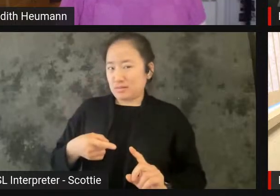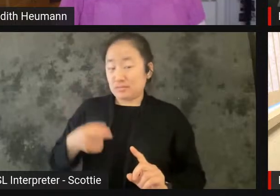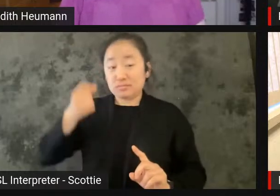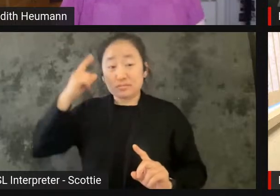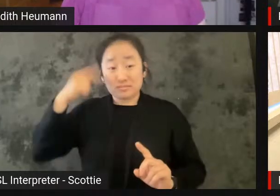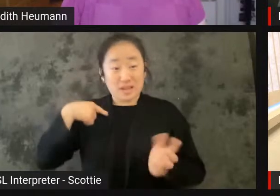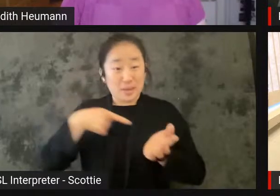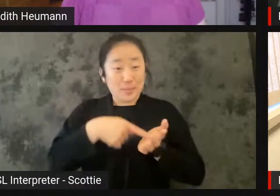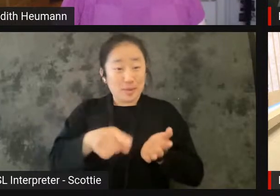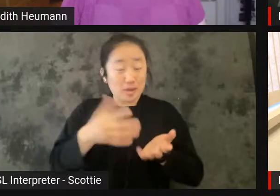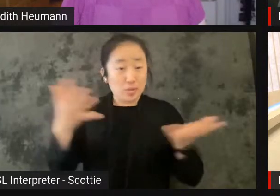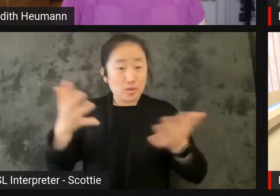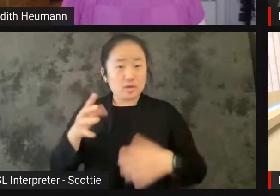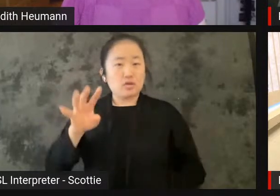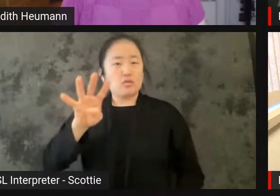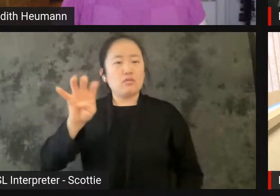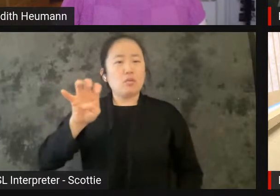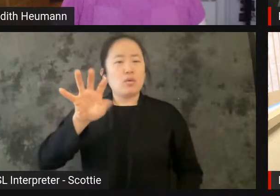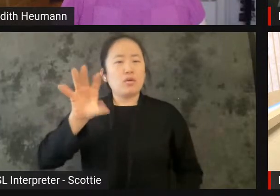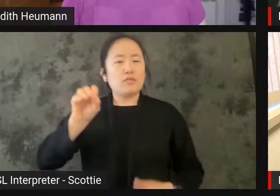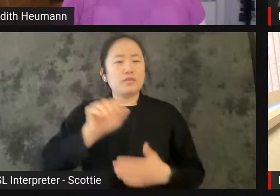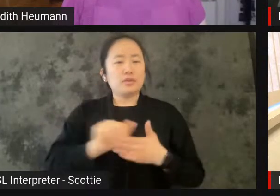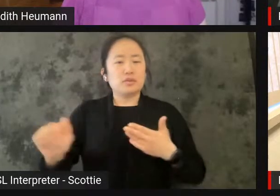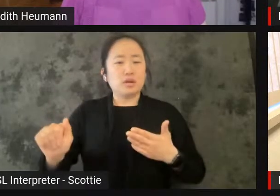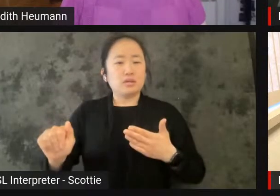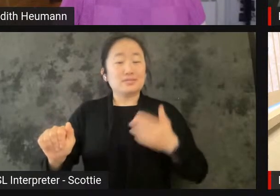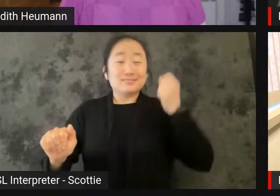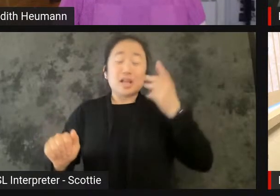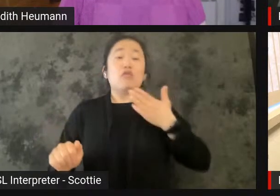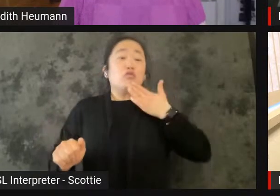me $450 with good health insurance.